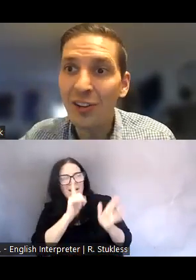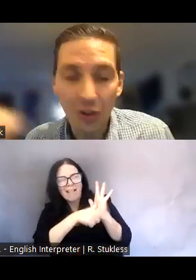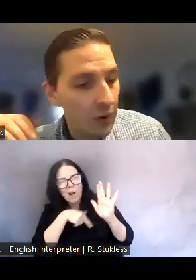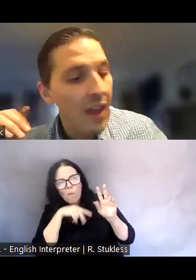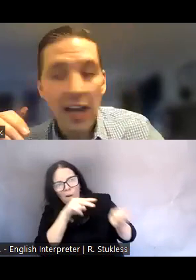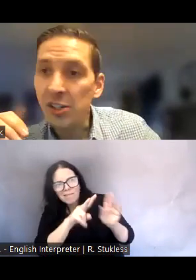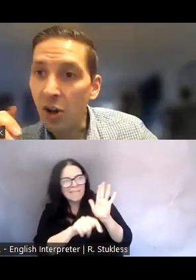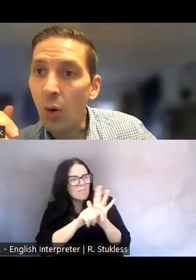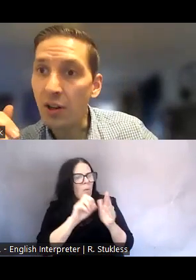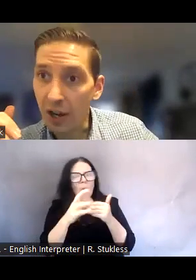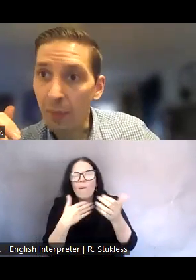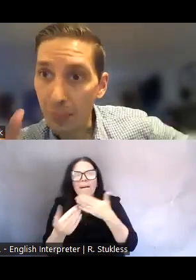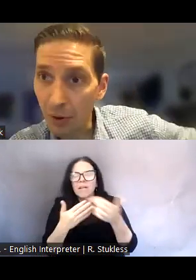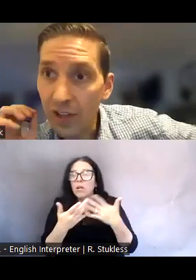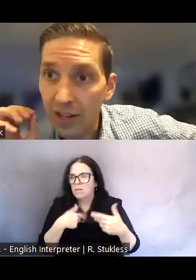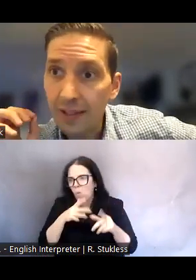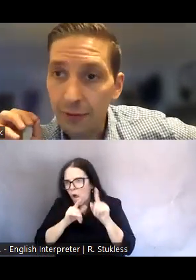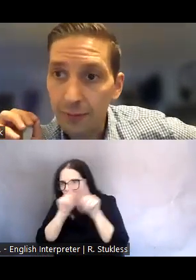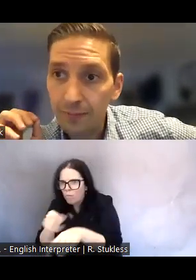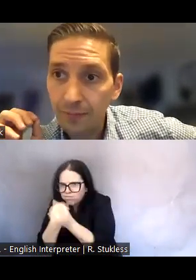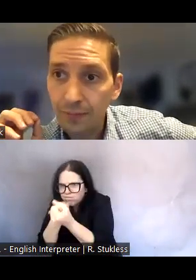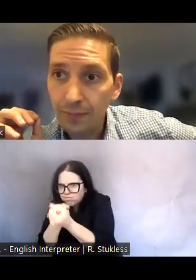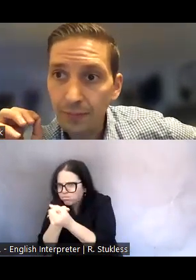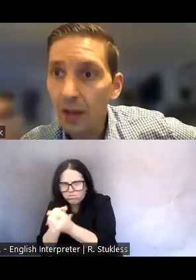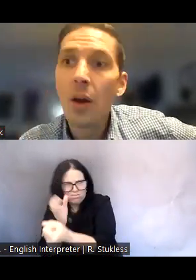else you've got to do, and you'd go and you'd help that person that you love.